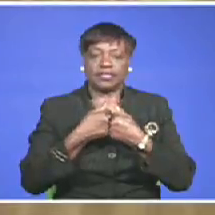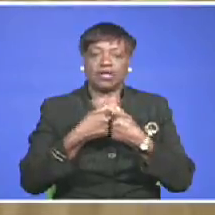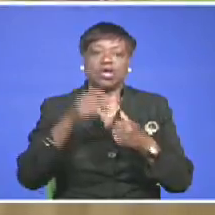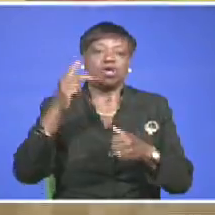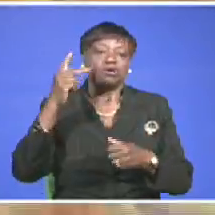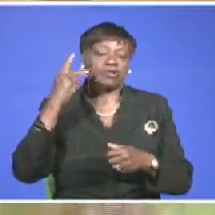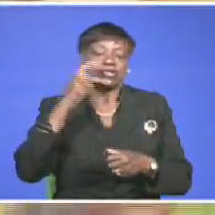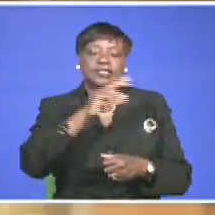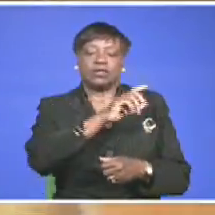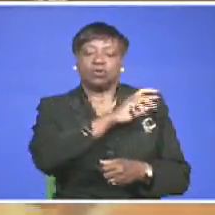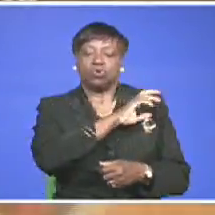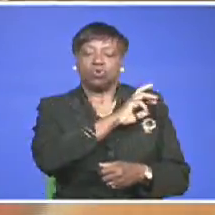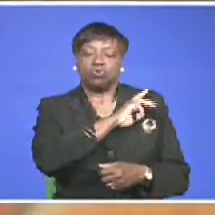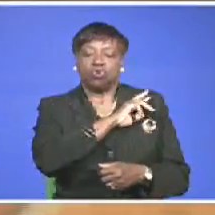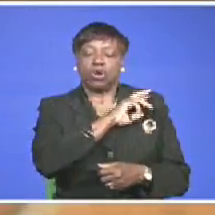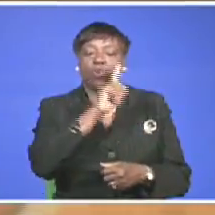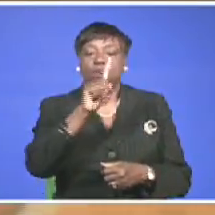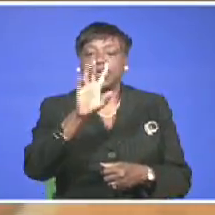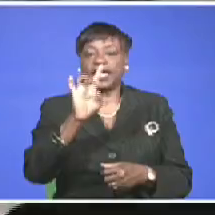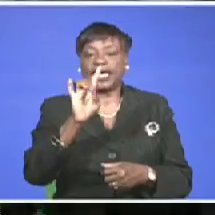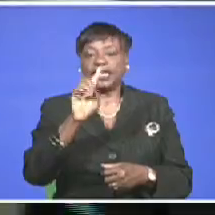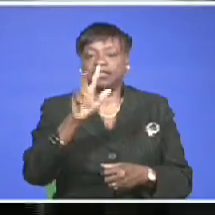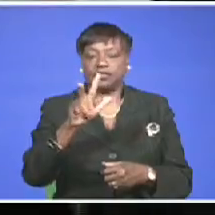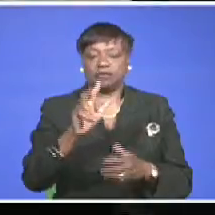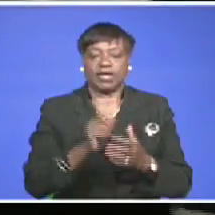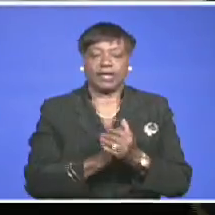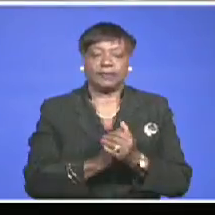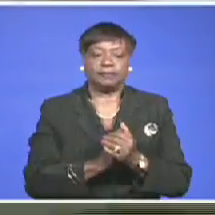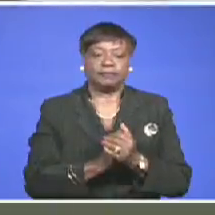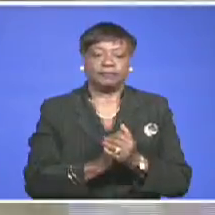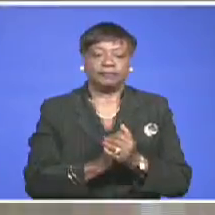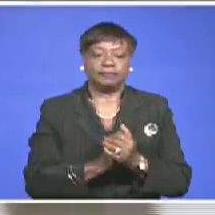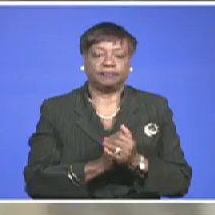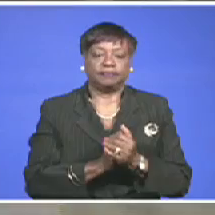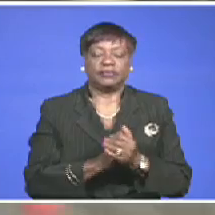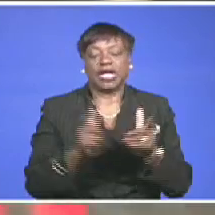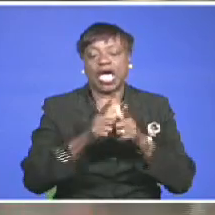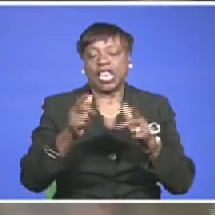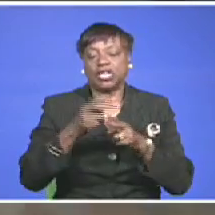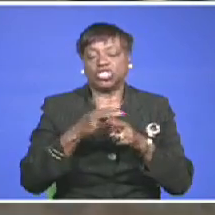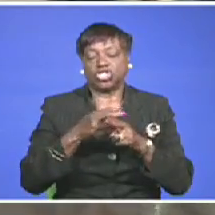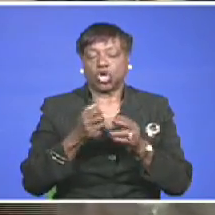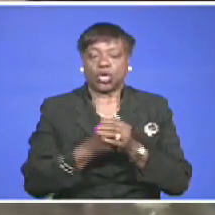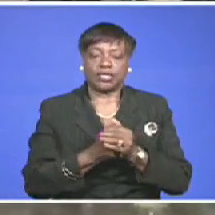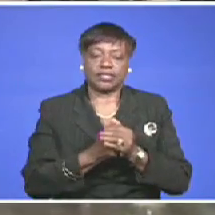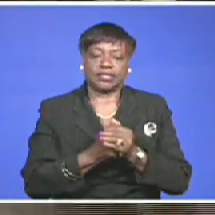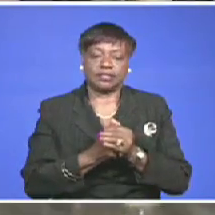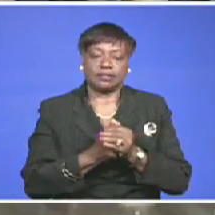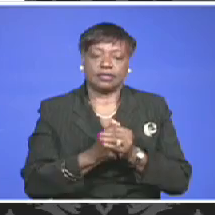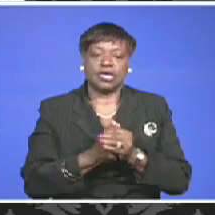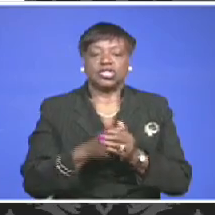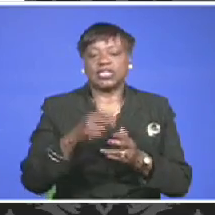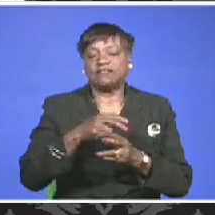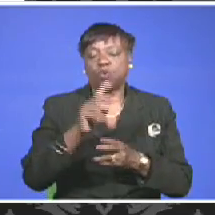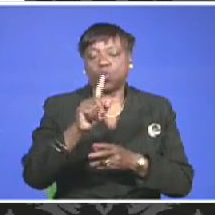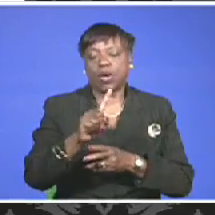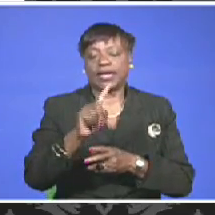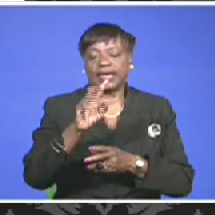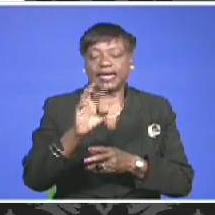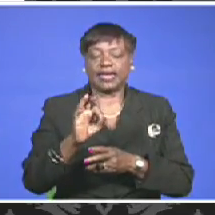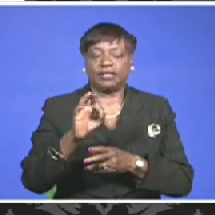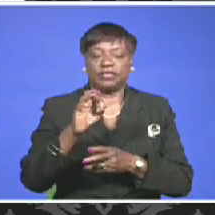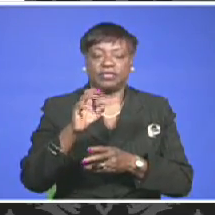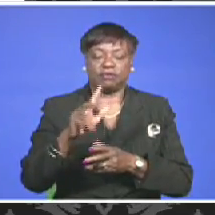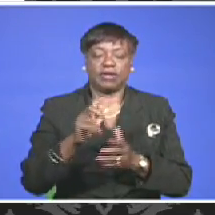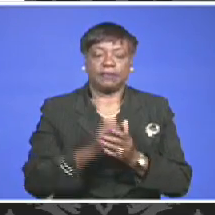think, would average around about 180, 183. A little short of her league average. I think she's averaging around 193. The local sporting